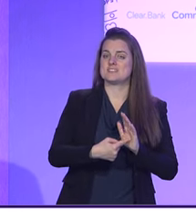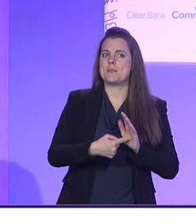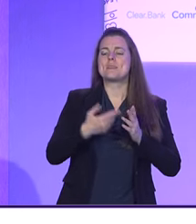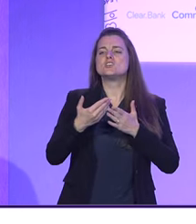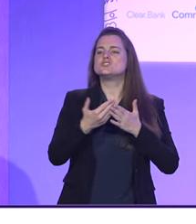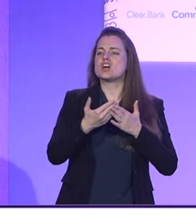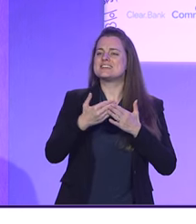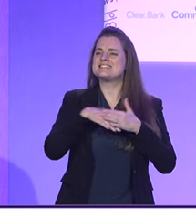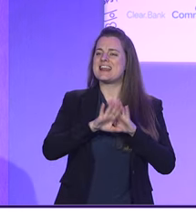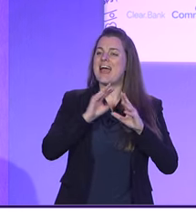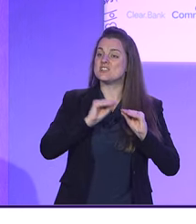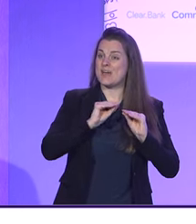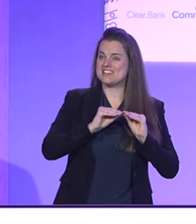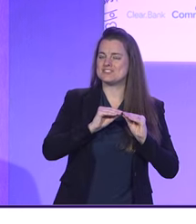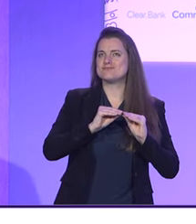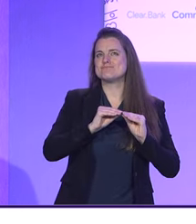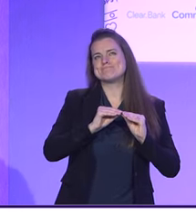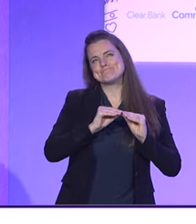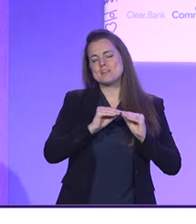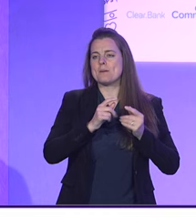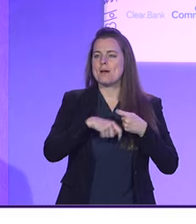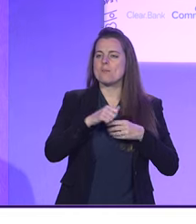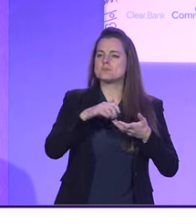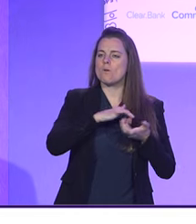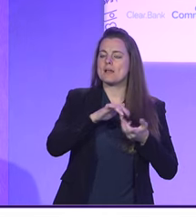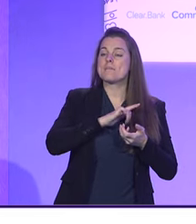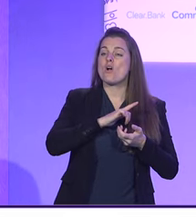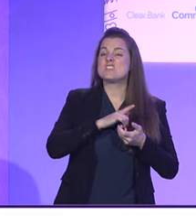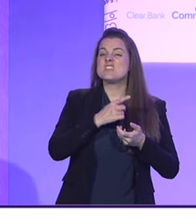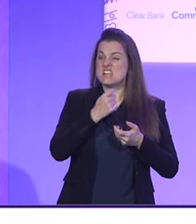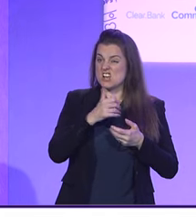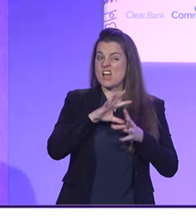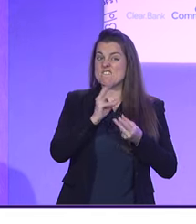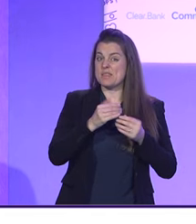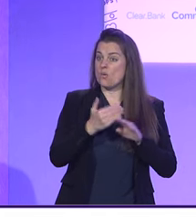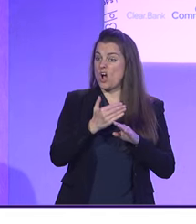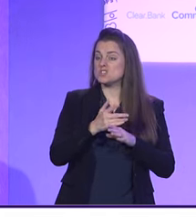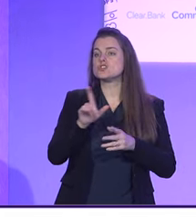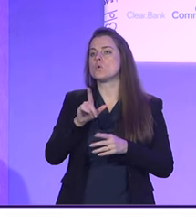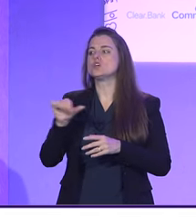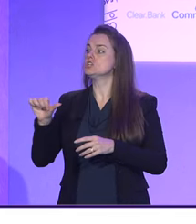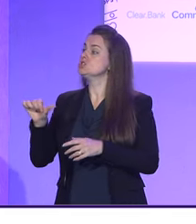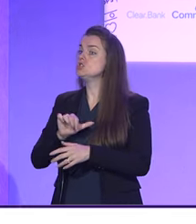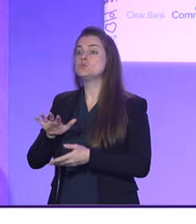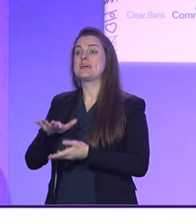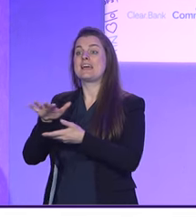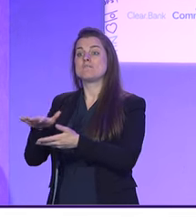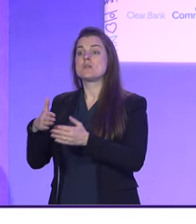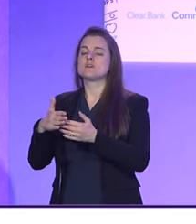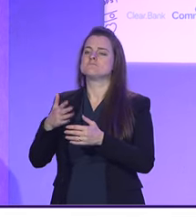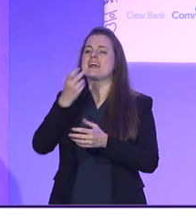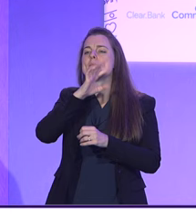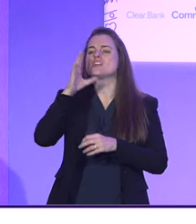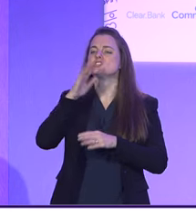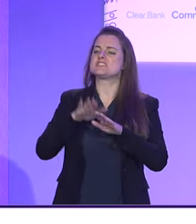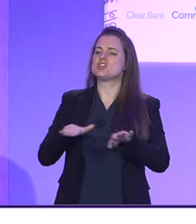because almost everything you study works. So if you look at kids at school, right, should we give them more homework? If you do that study, yes, it works. It improves